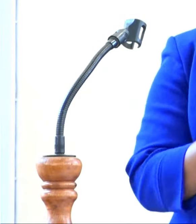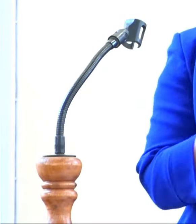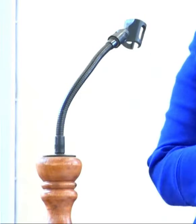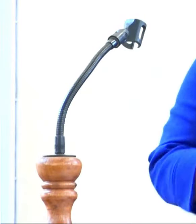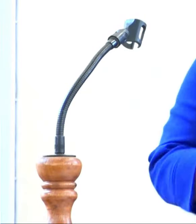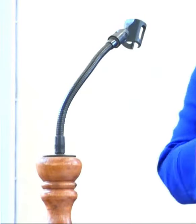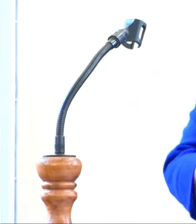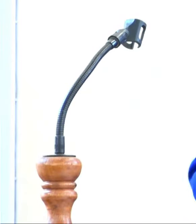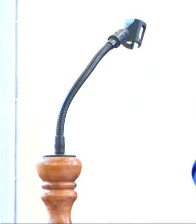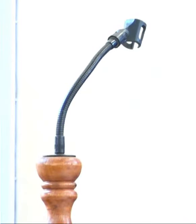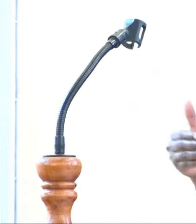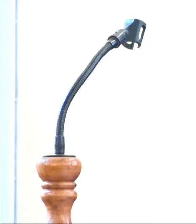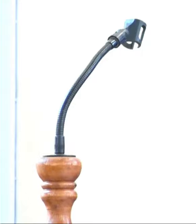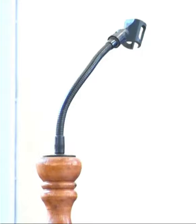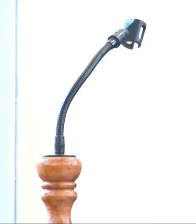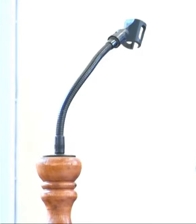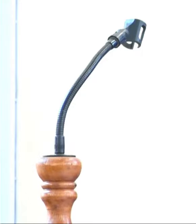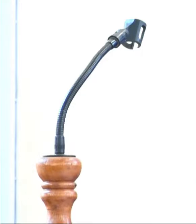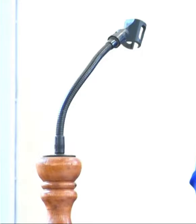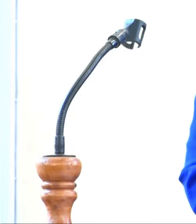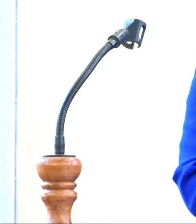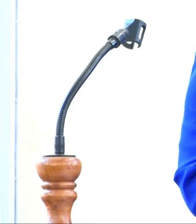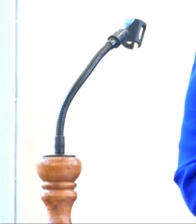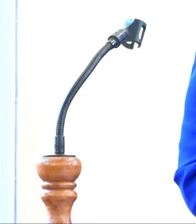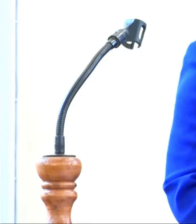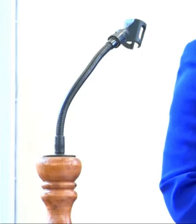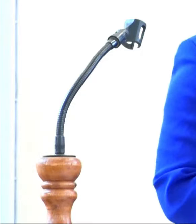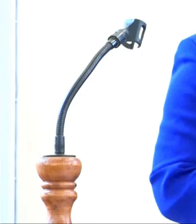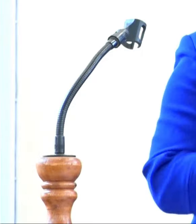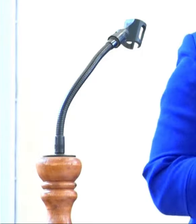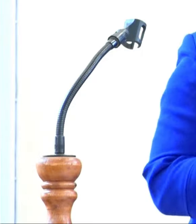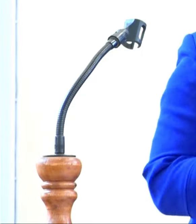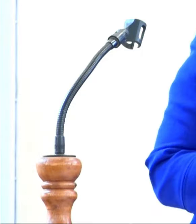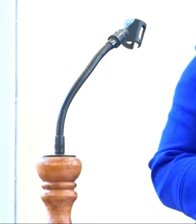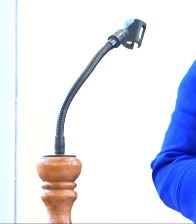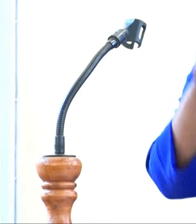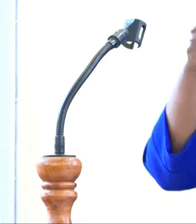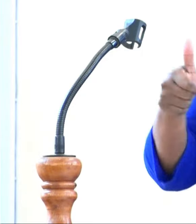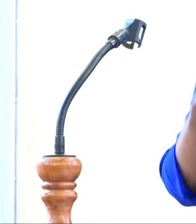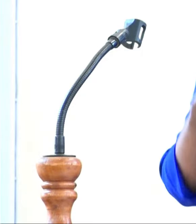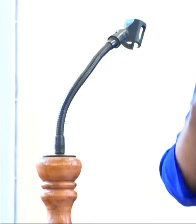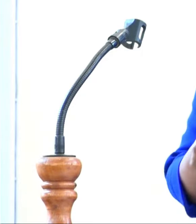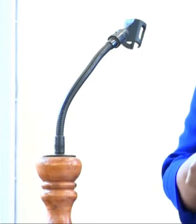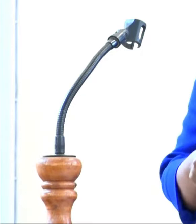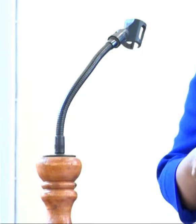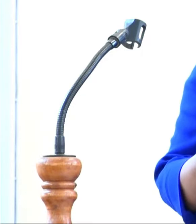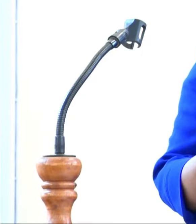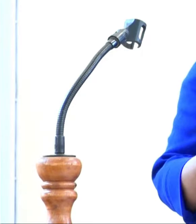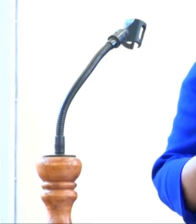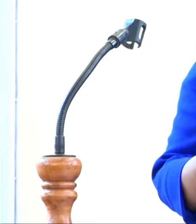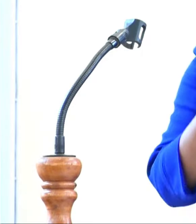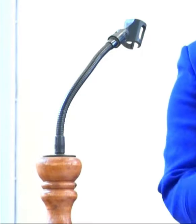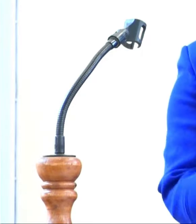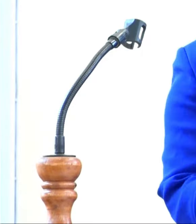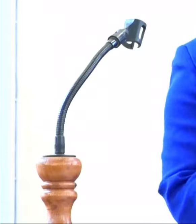we called ourselves as Christians back to order. It is the high time that we sought